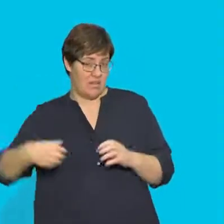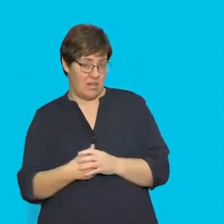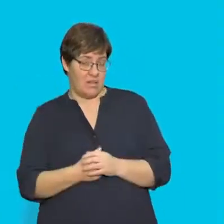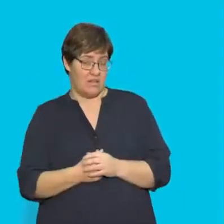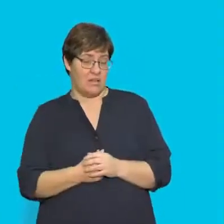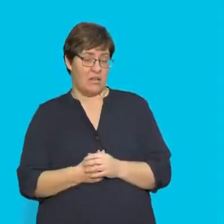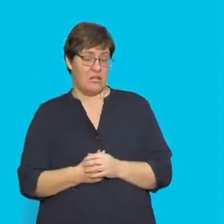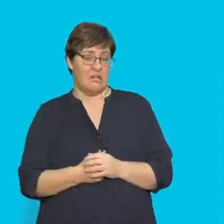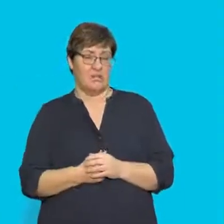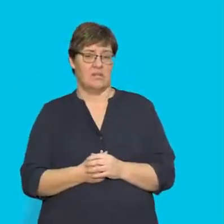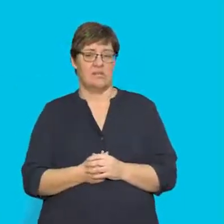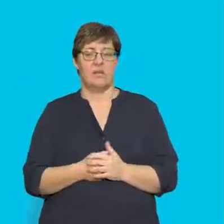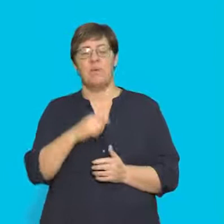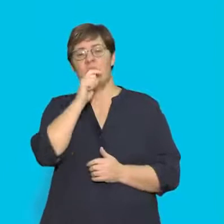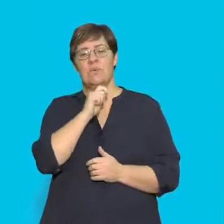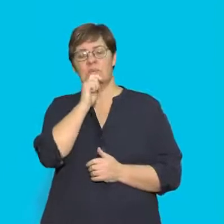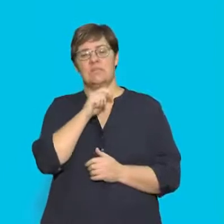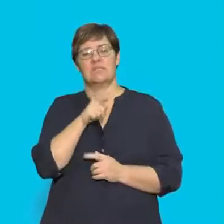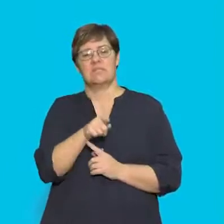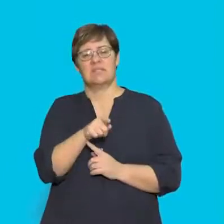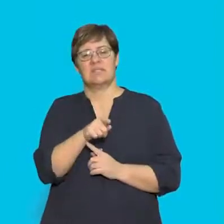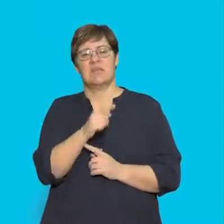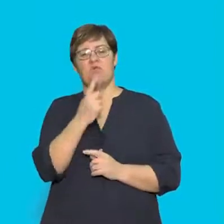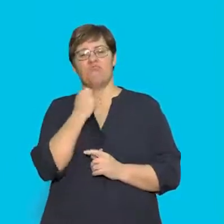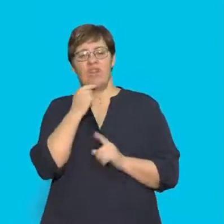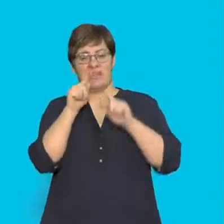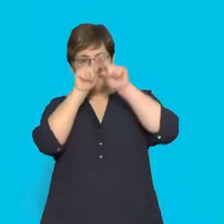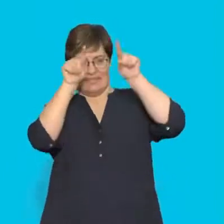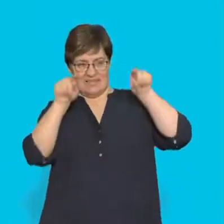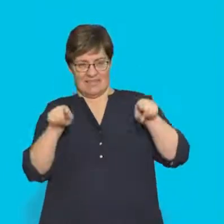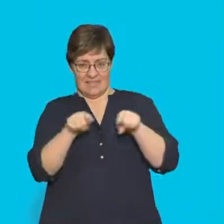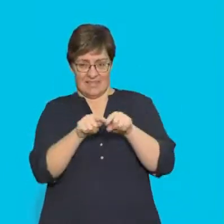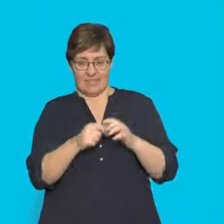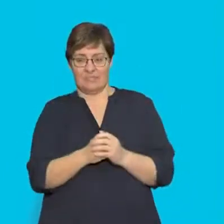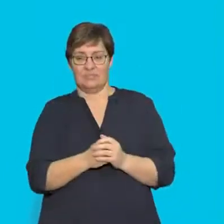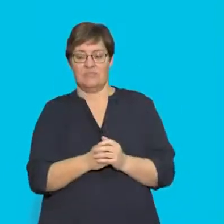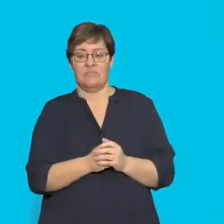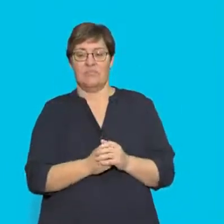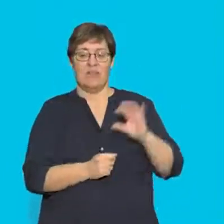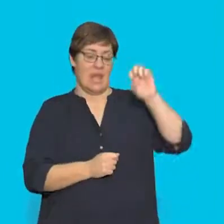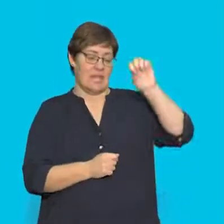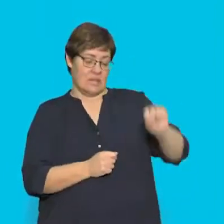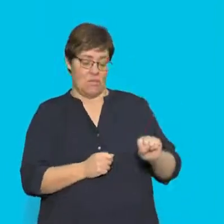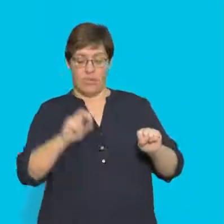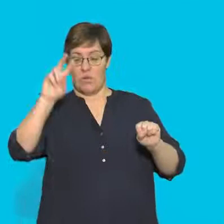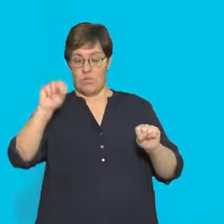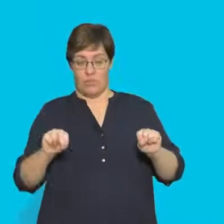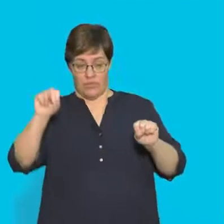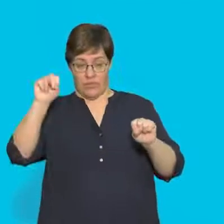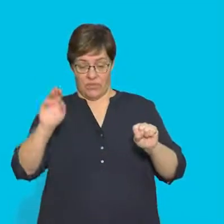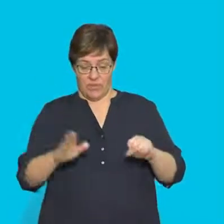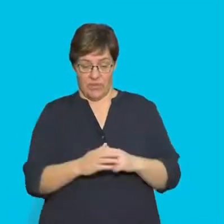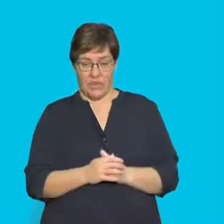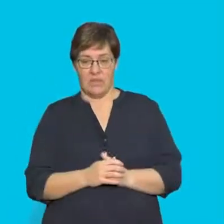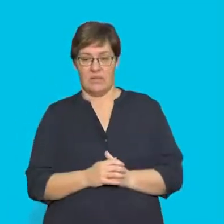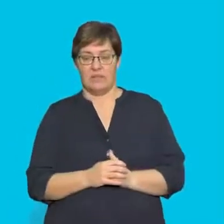use this red line, red pen to indicate the magnet, and I'm going